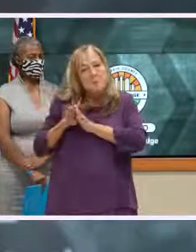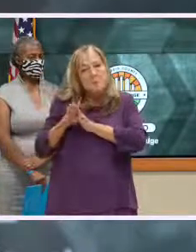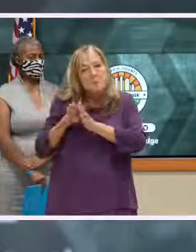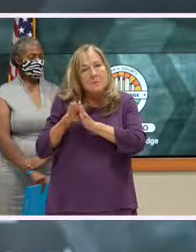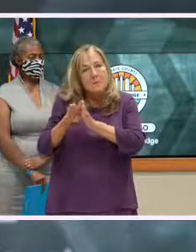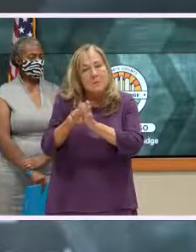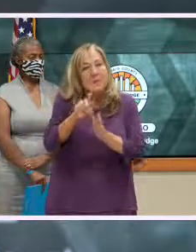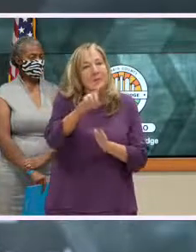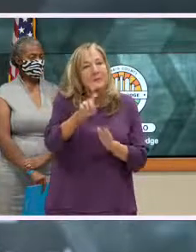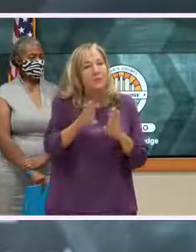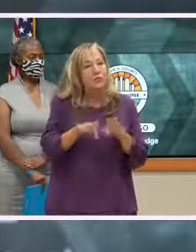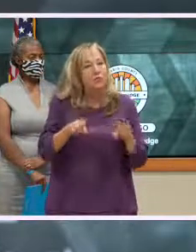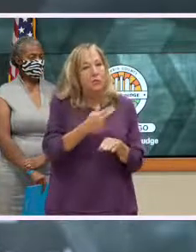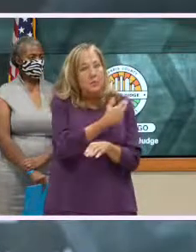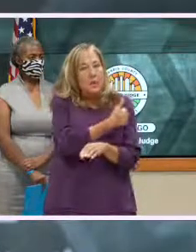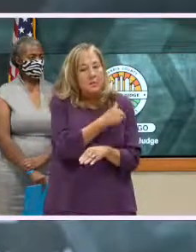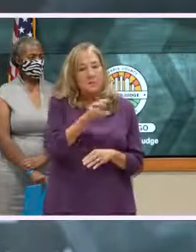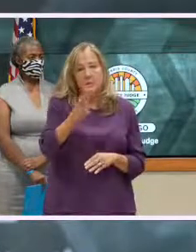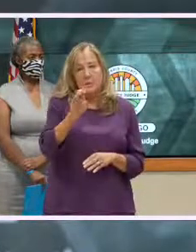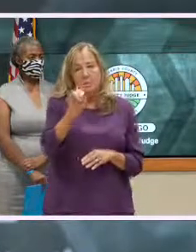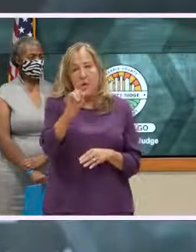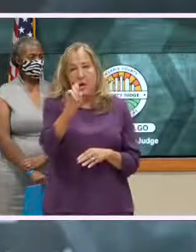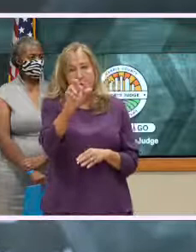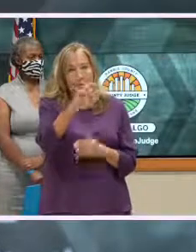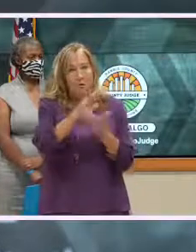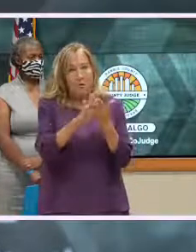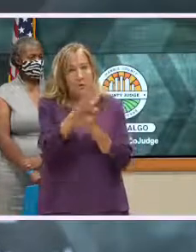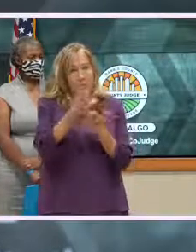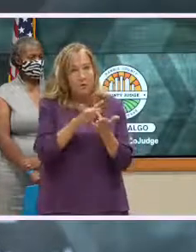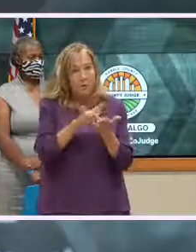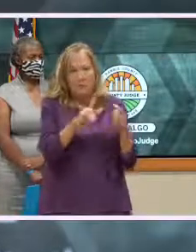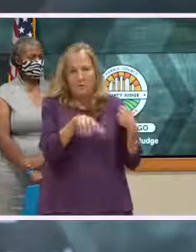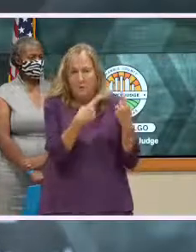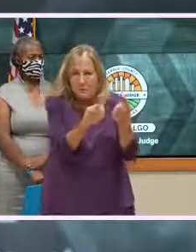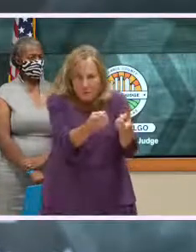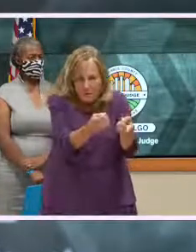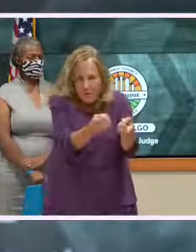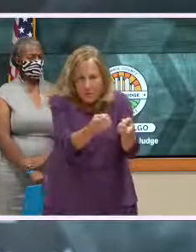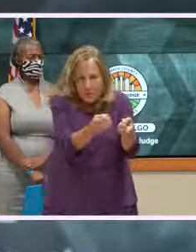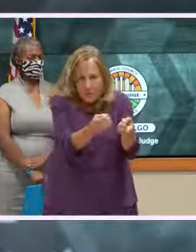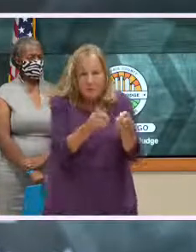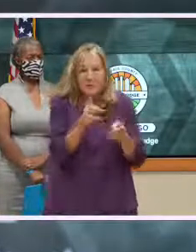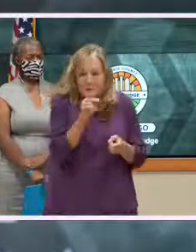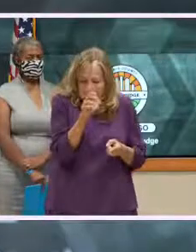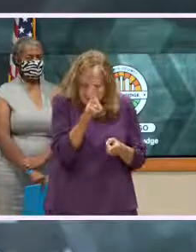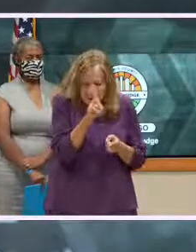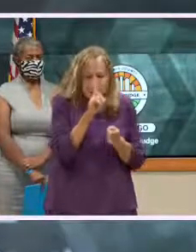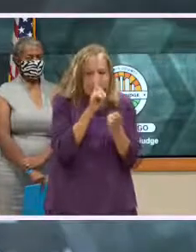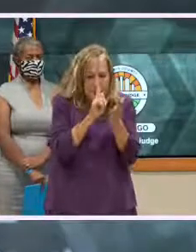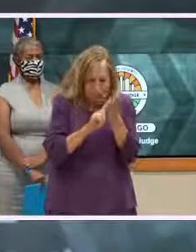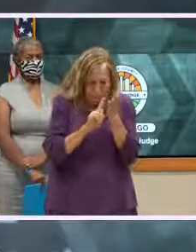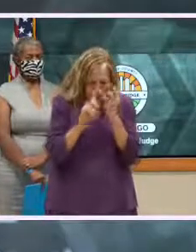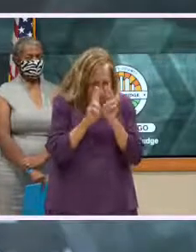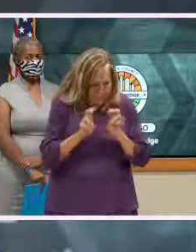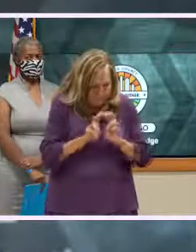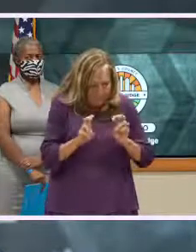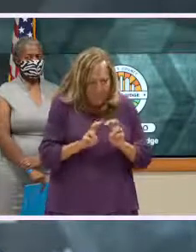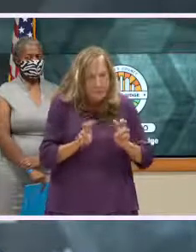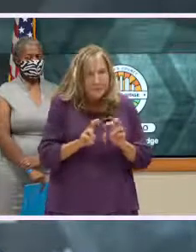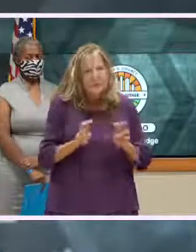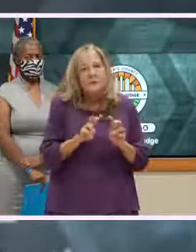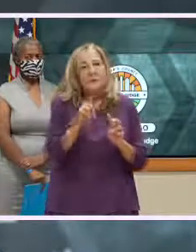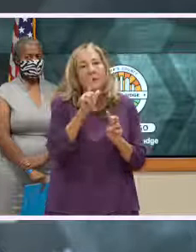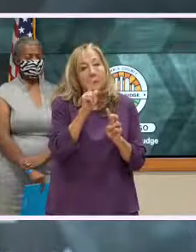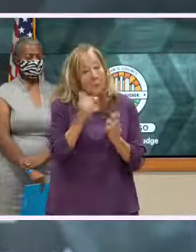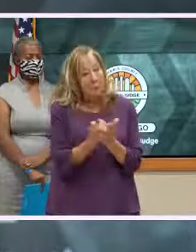Children's Hospital and Baylor College of Medicine. So these vaccines have gone through as rigorous a process as any vaccine that we've